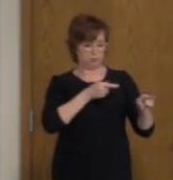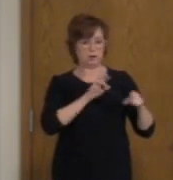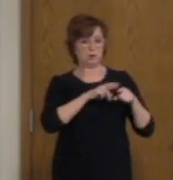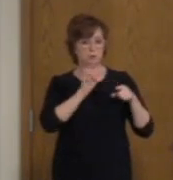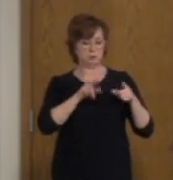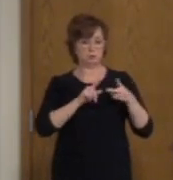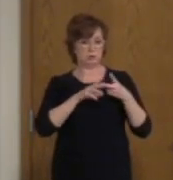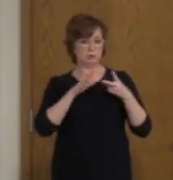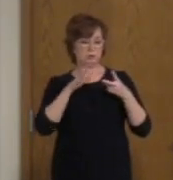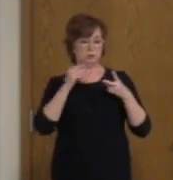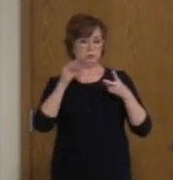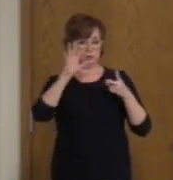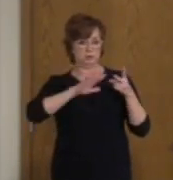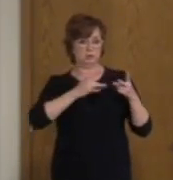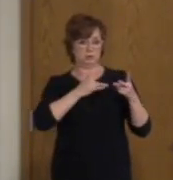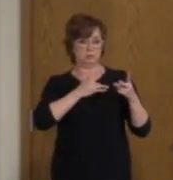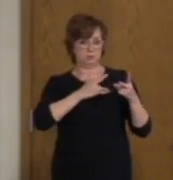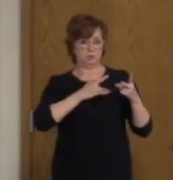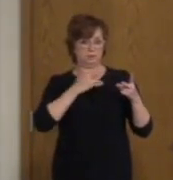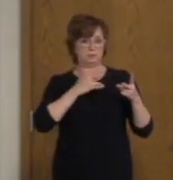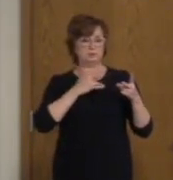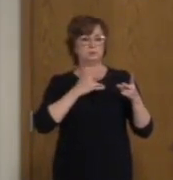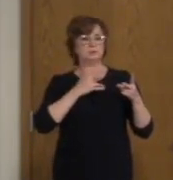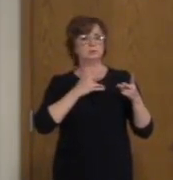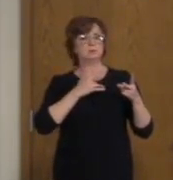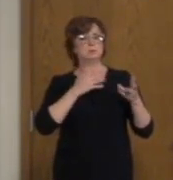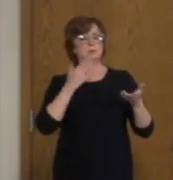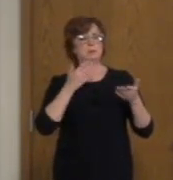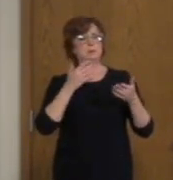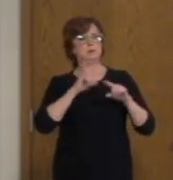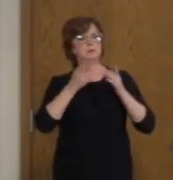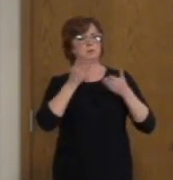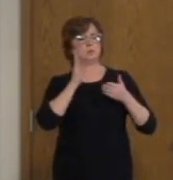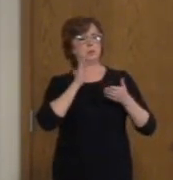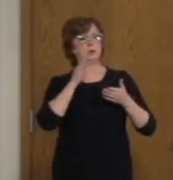Regina and elsewhere in the province before we would activate the field hospitals.